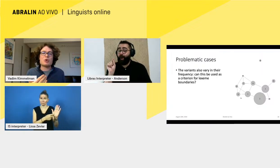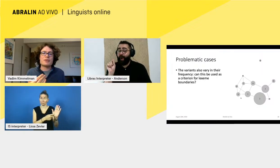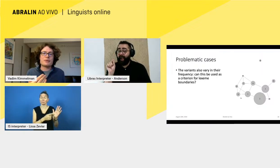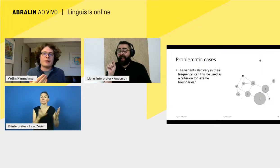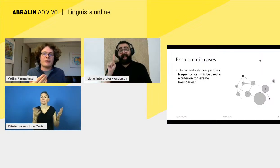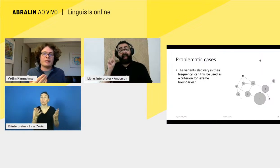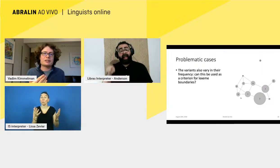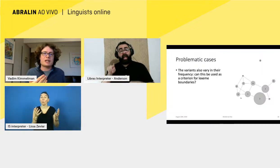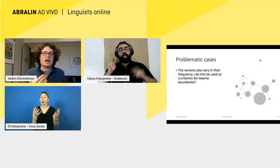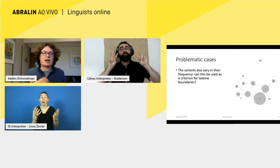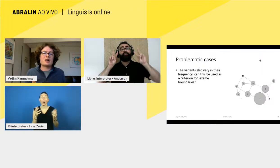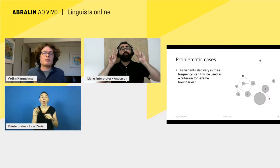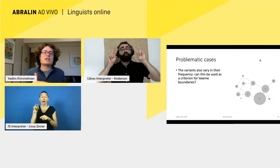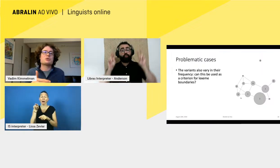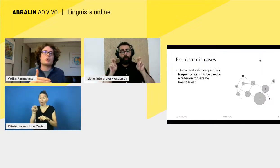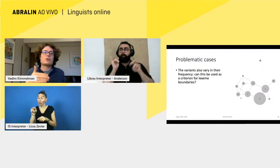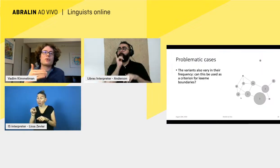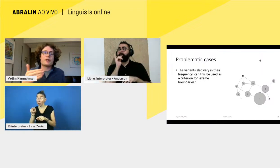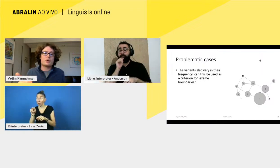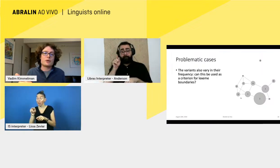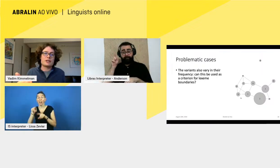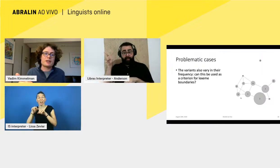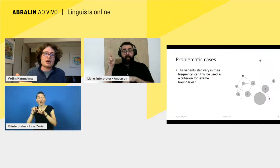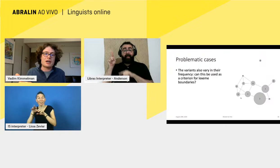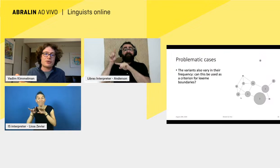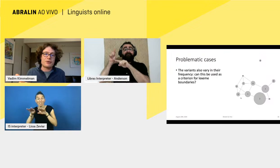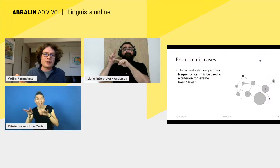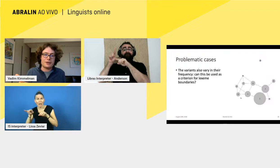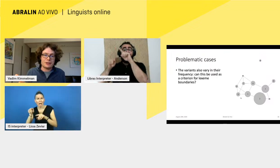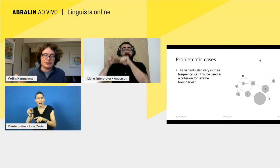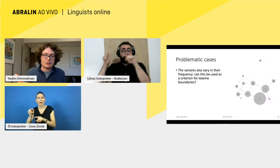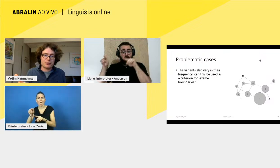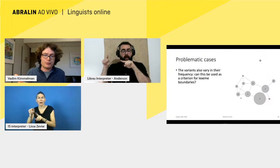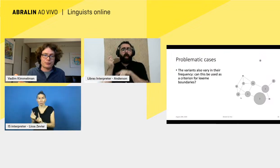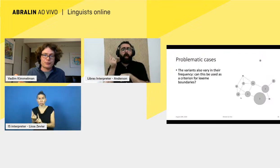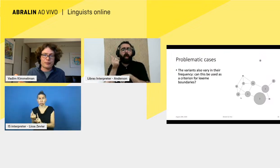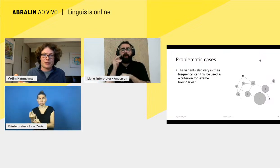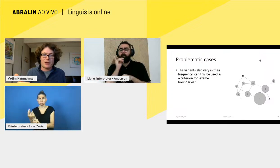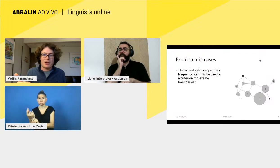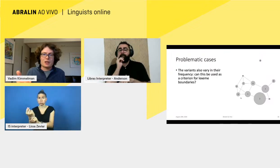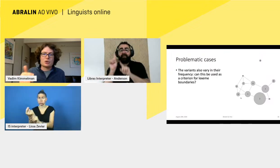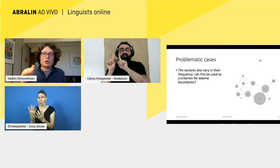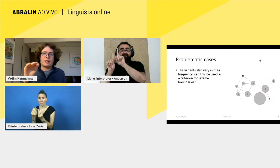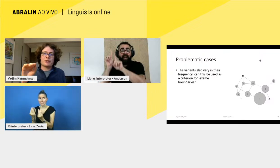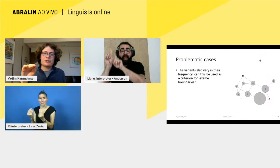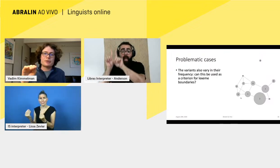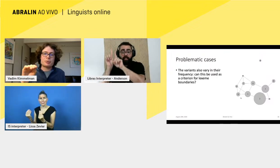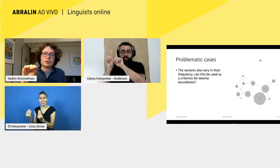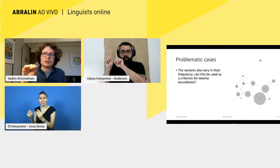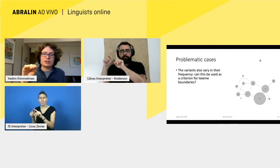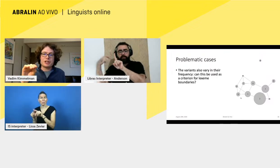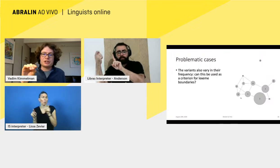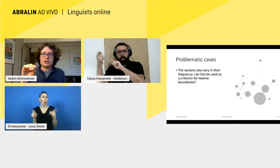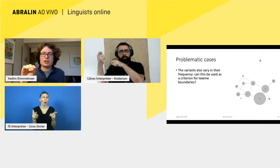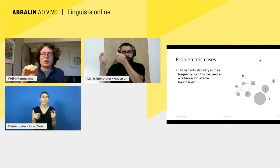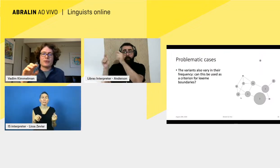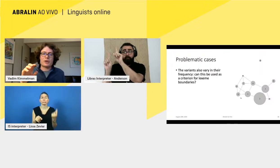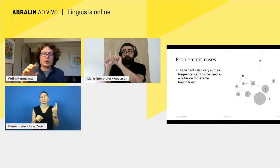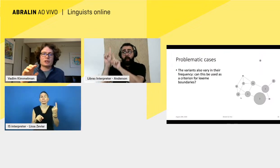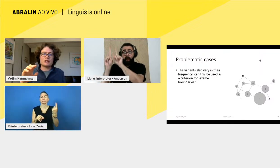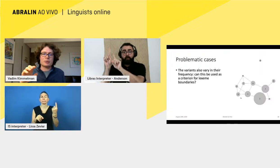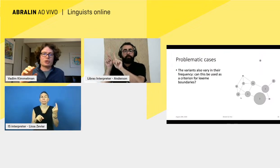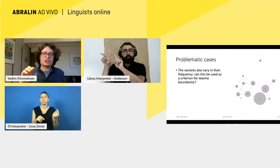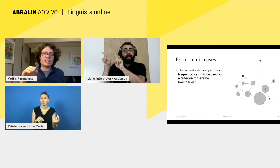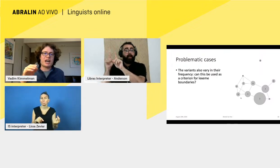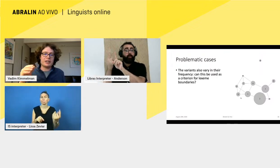that some of the variants are much more frequent than other variants. So in this representation of